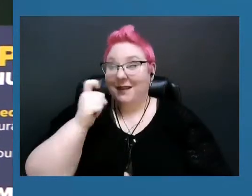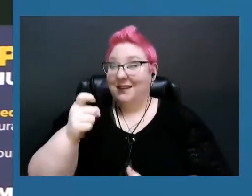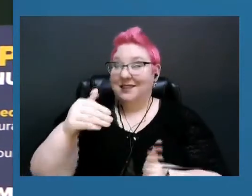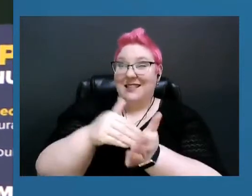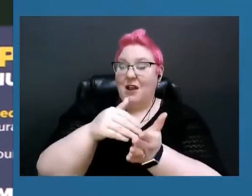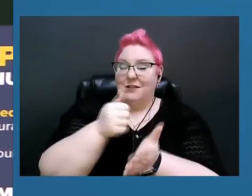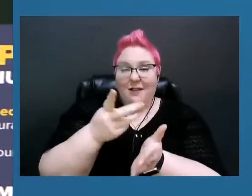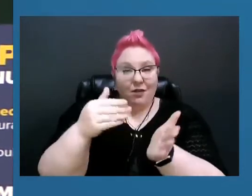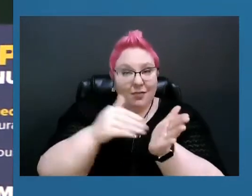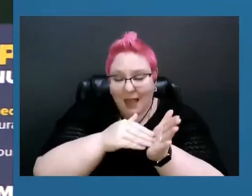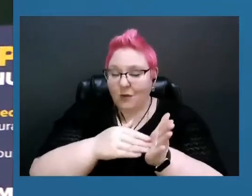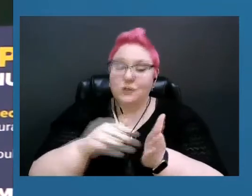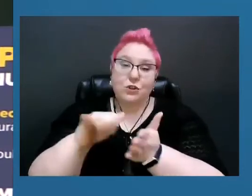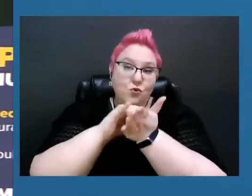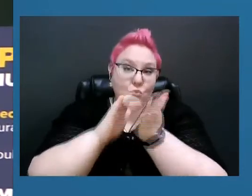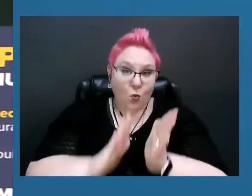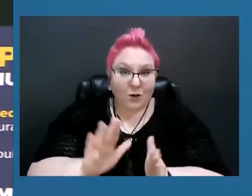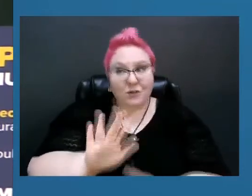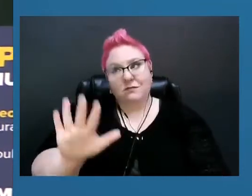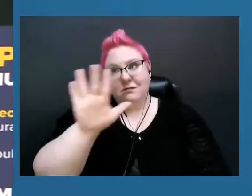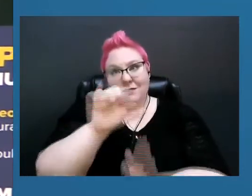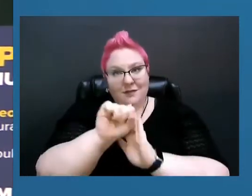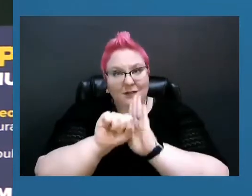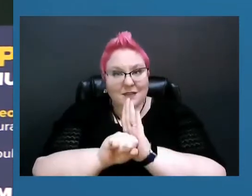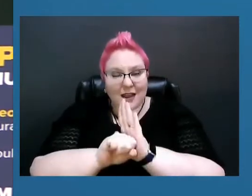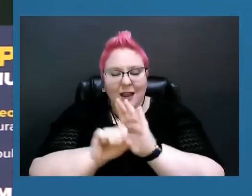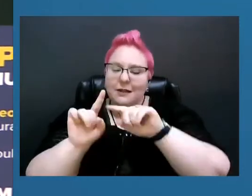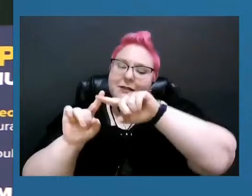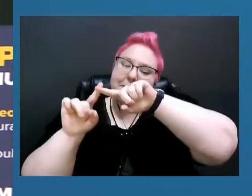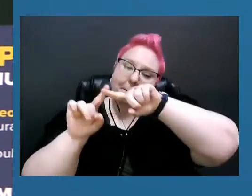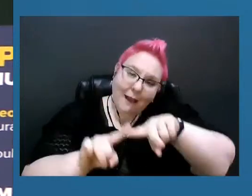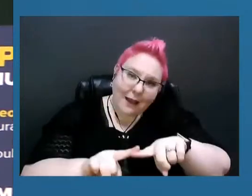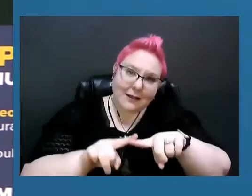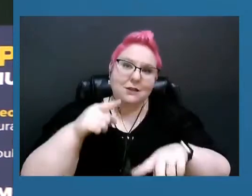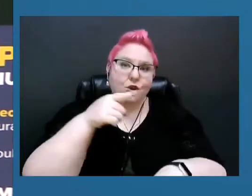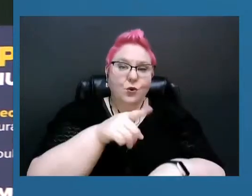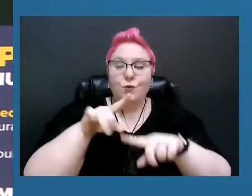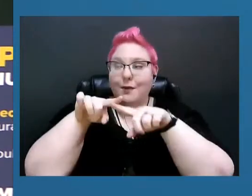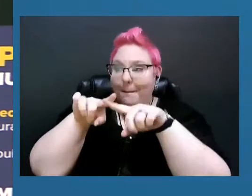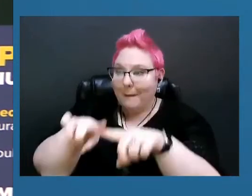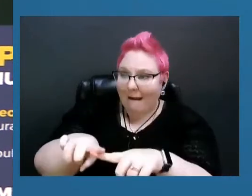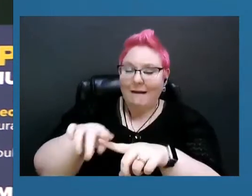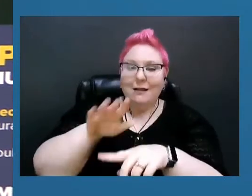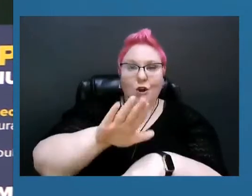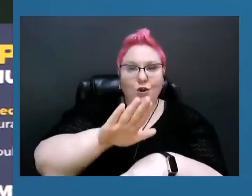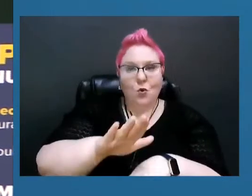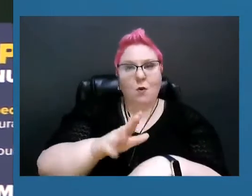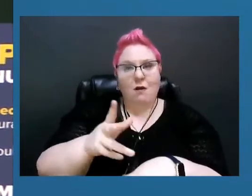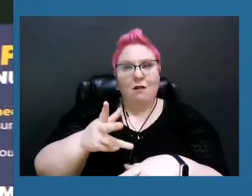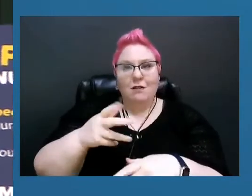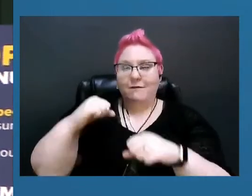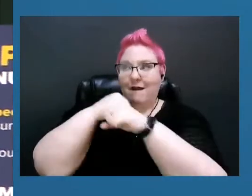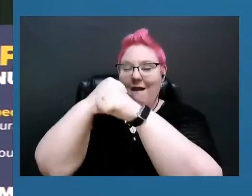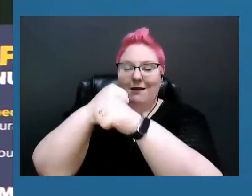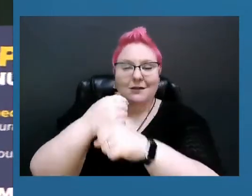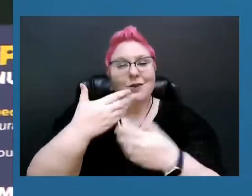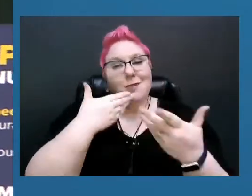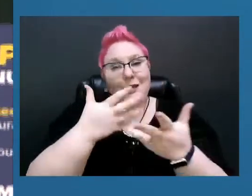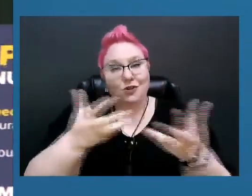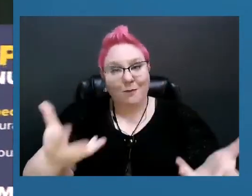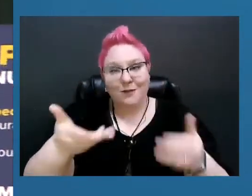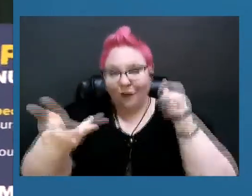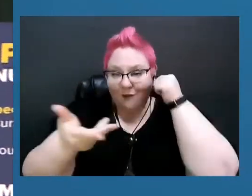region but across the state, depend on you and the efforts you're going to put forth. Thank you for having me here